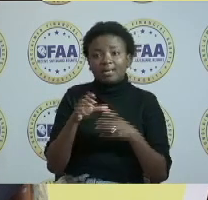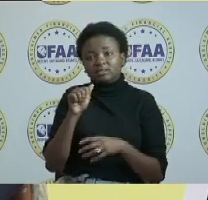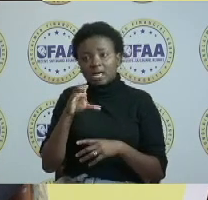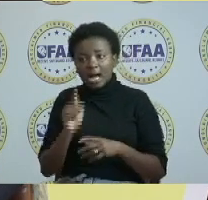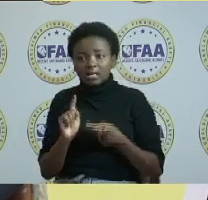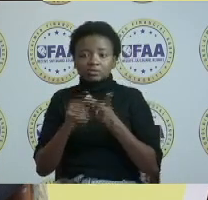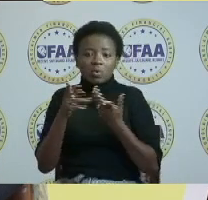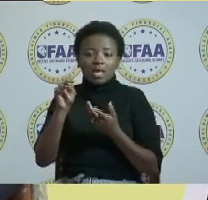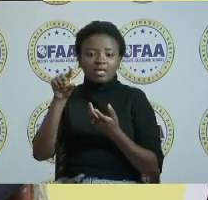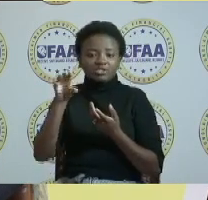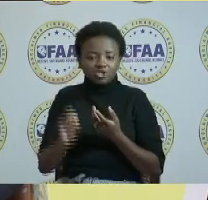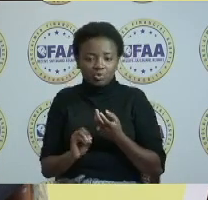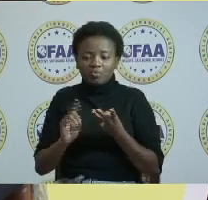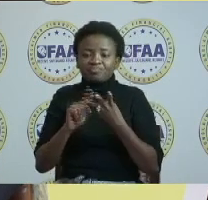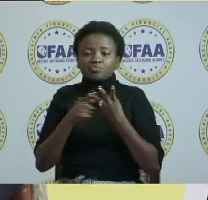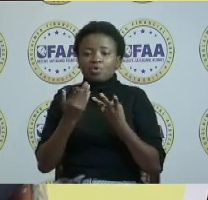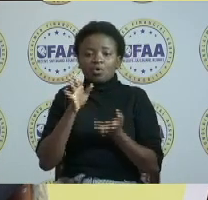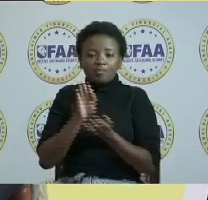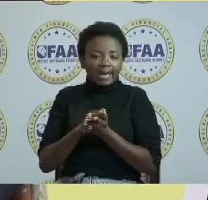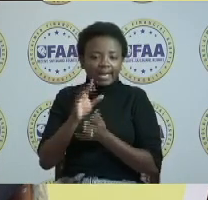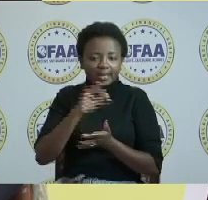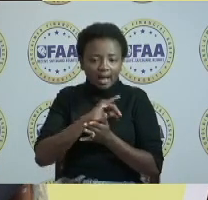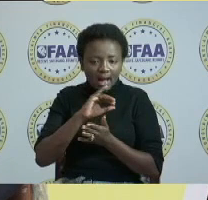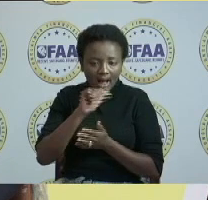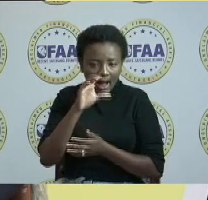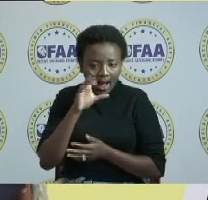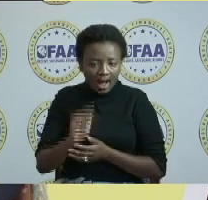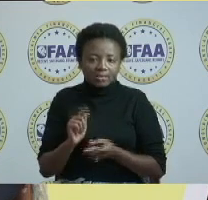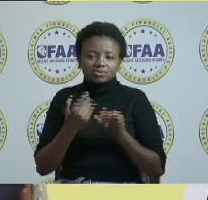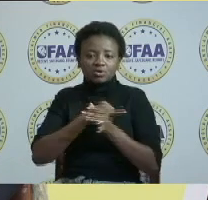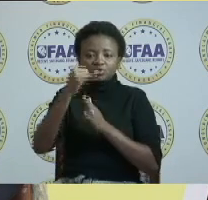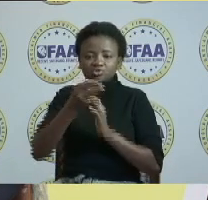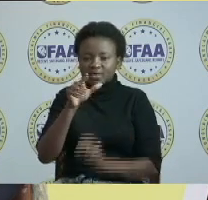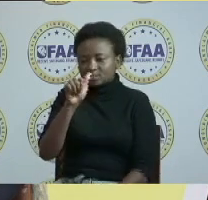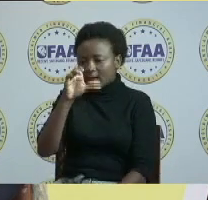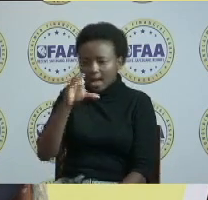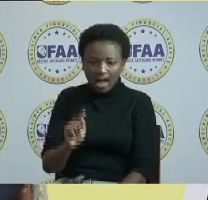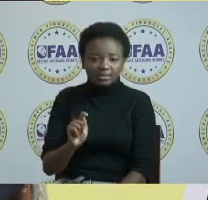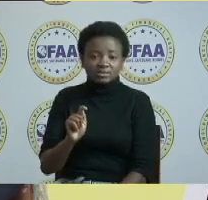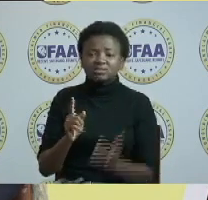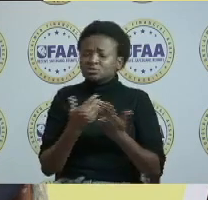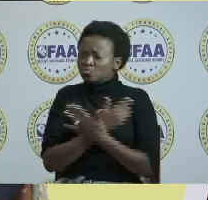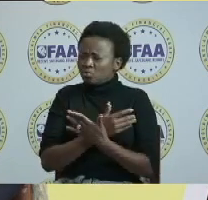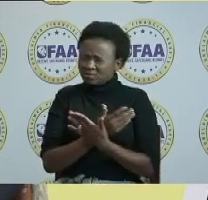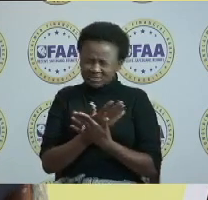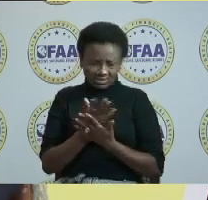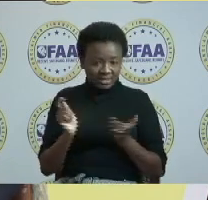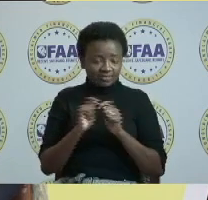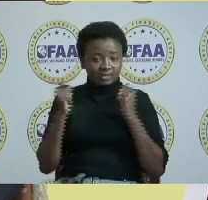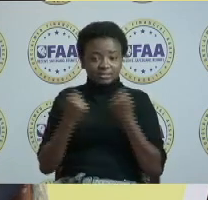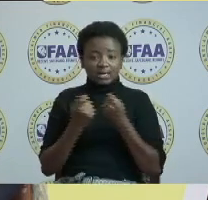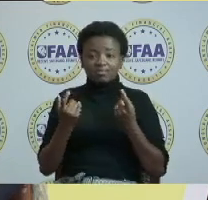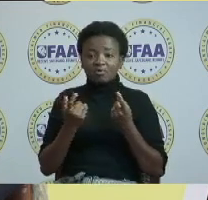Act, or Banking Act, or Insurance Act, whatever form of incorporation that has given you a legal